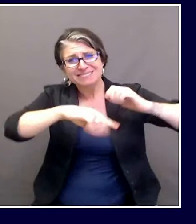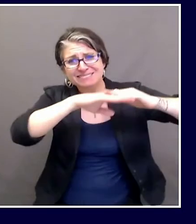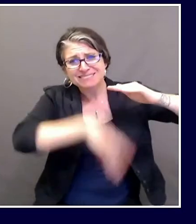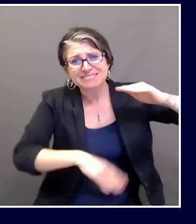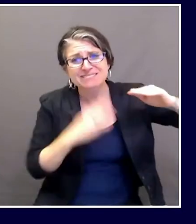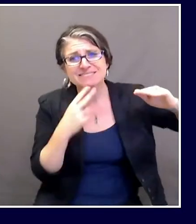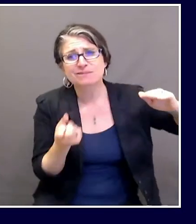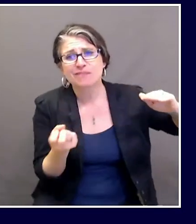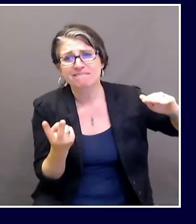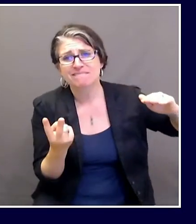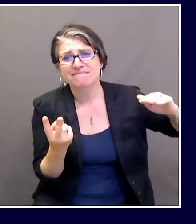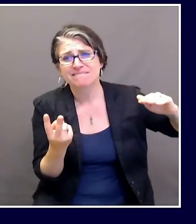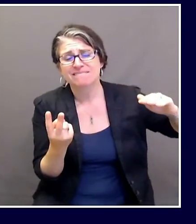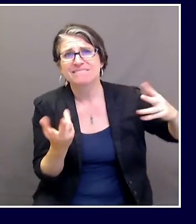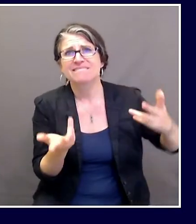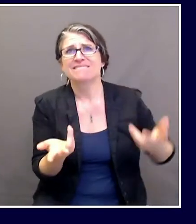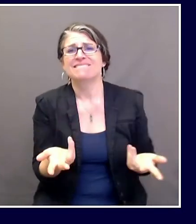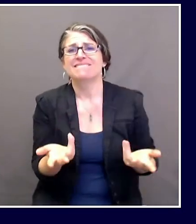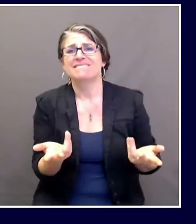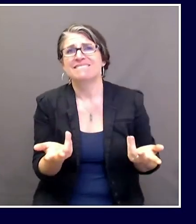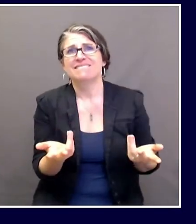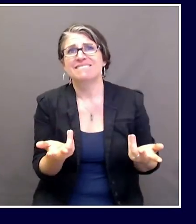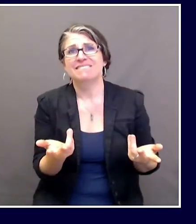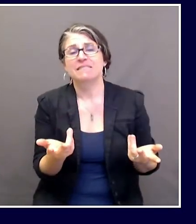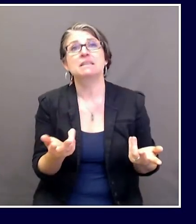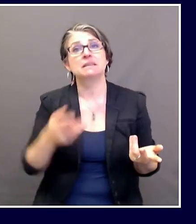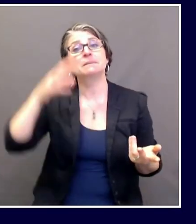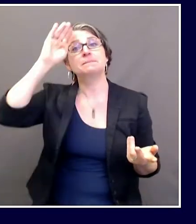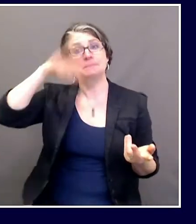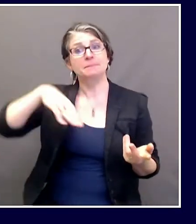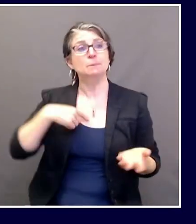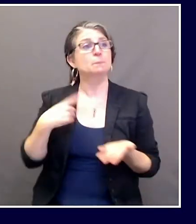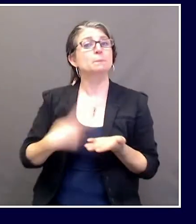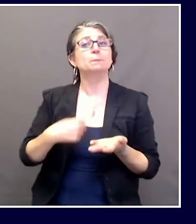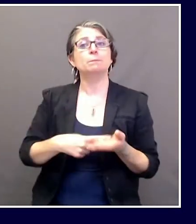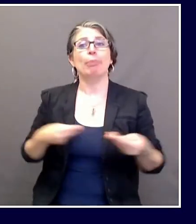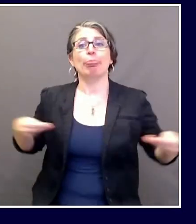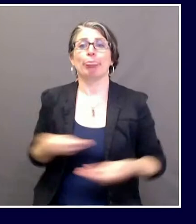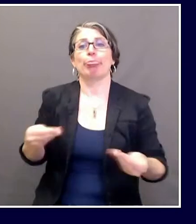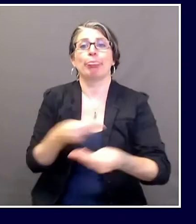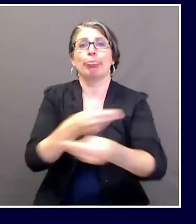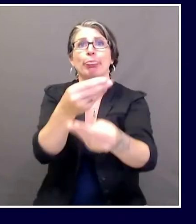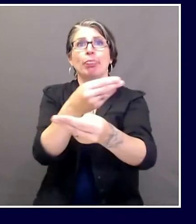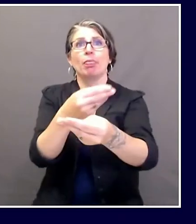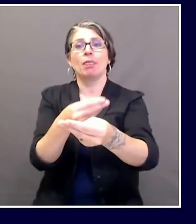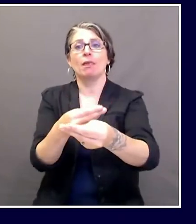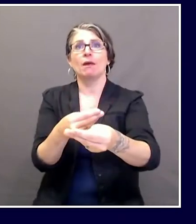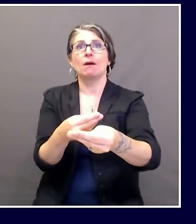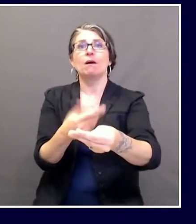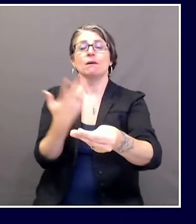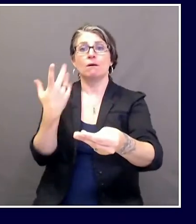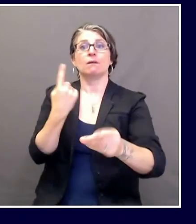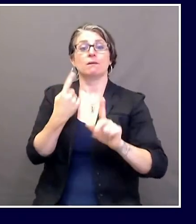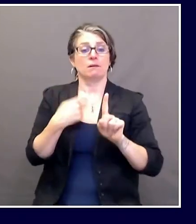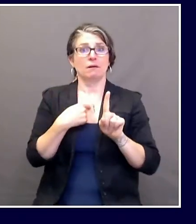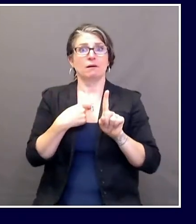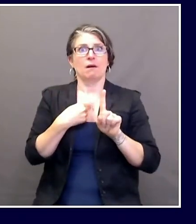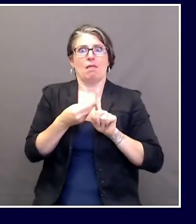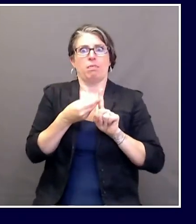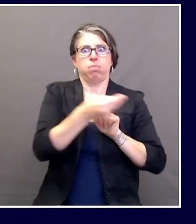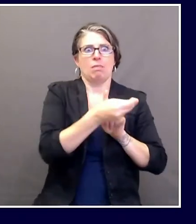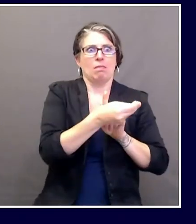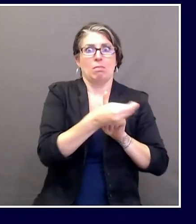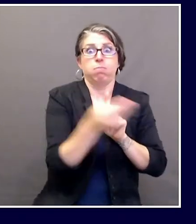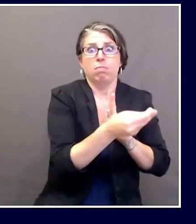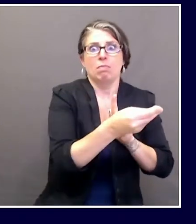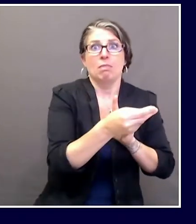that gets cut off. The more vaccinated we all are, the less room the virus has to